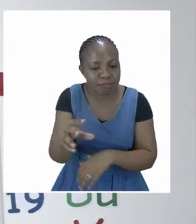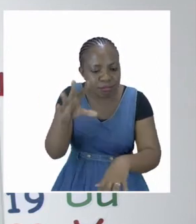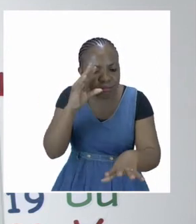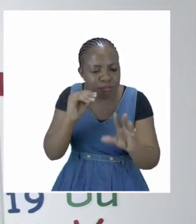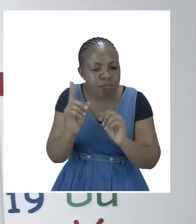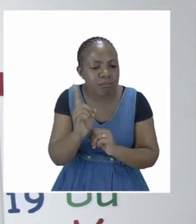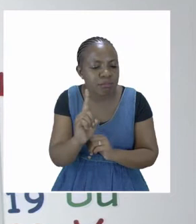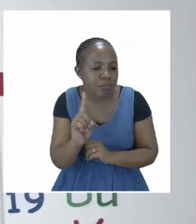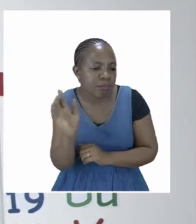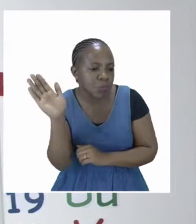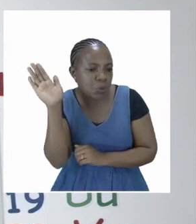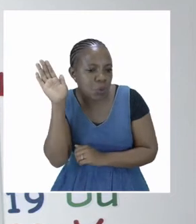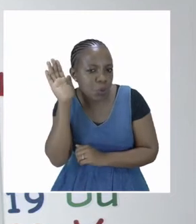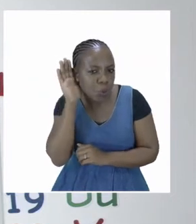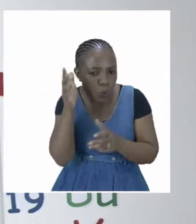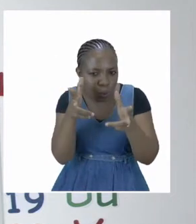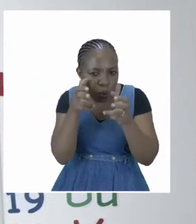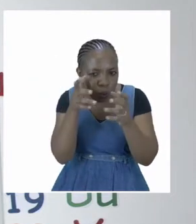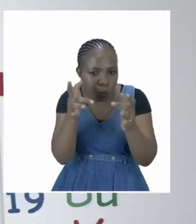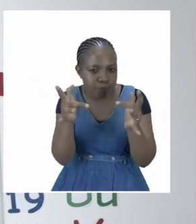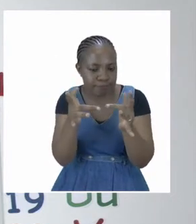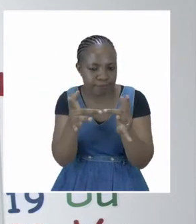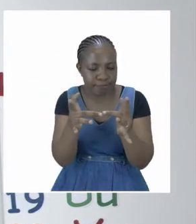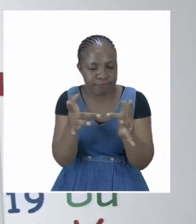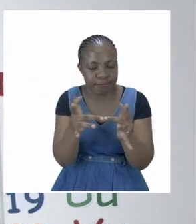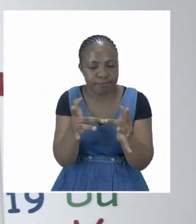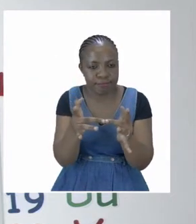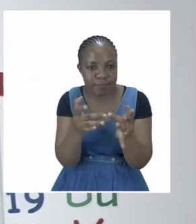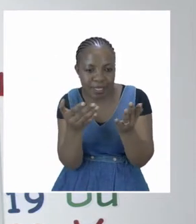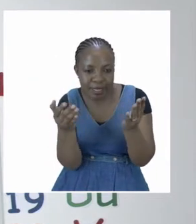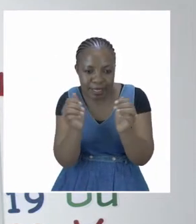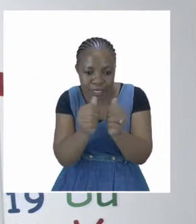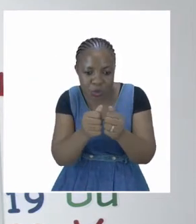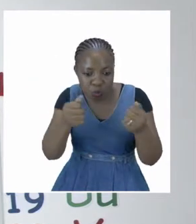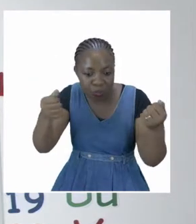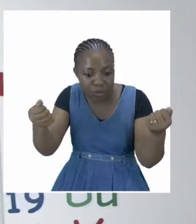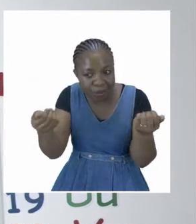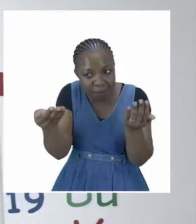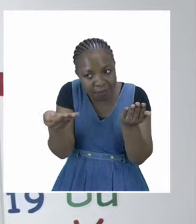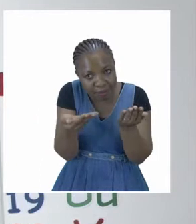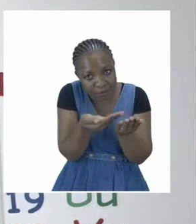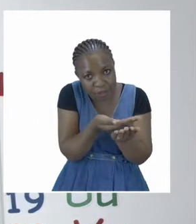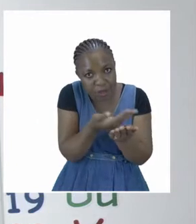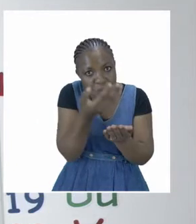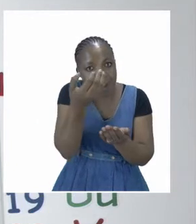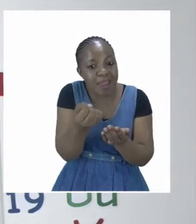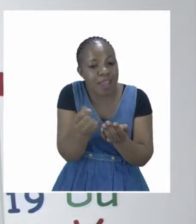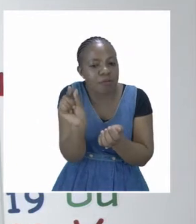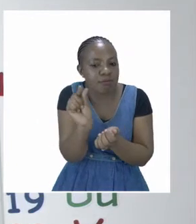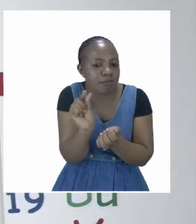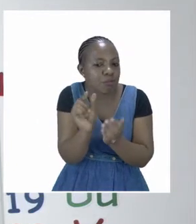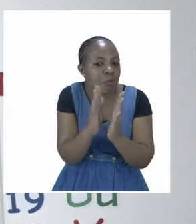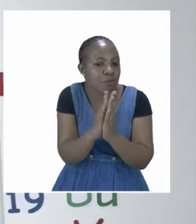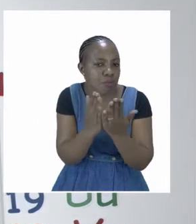or watching online. Inside the newspapers, there is an insert of the lesson